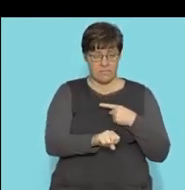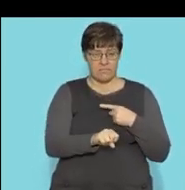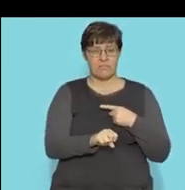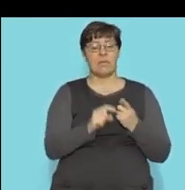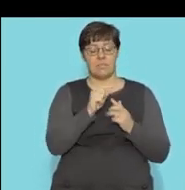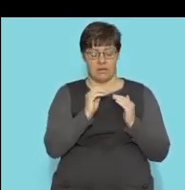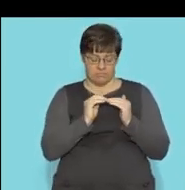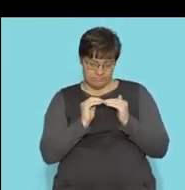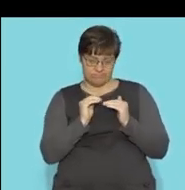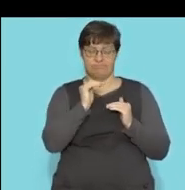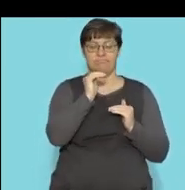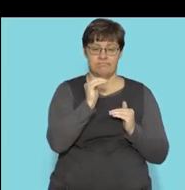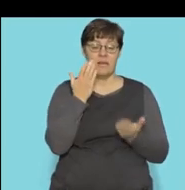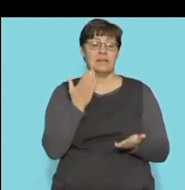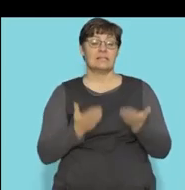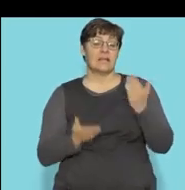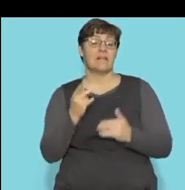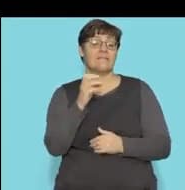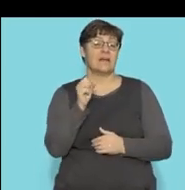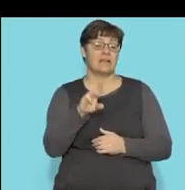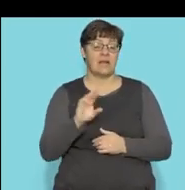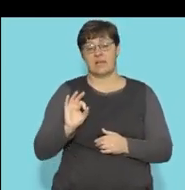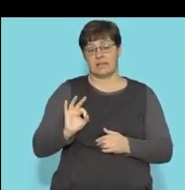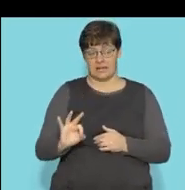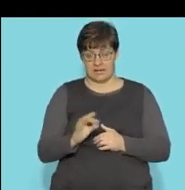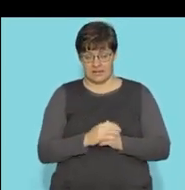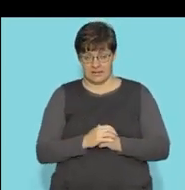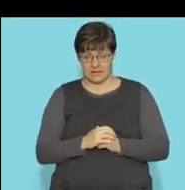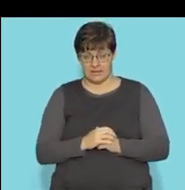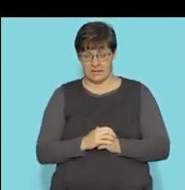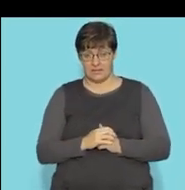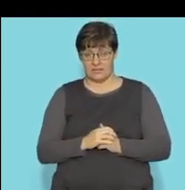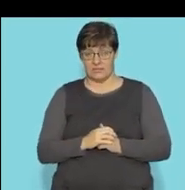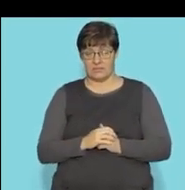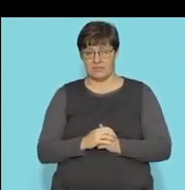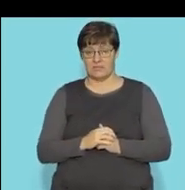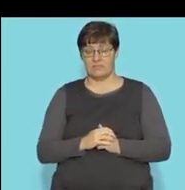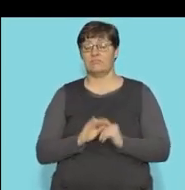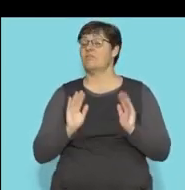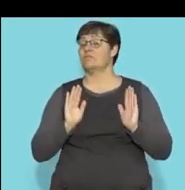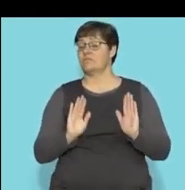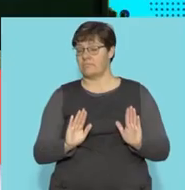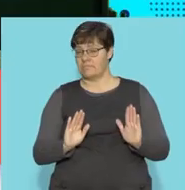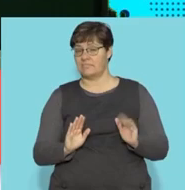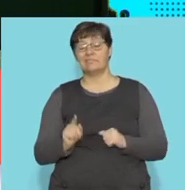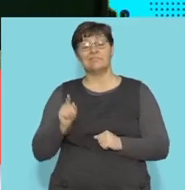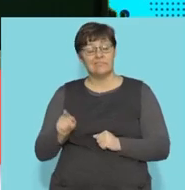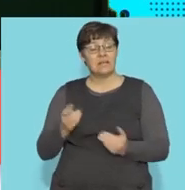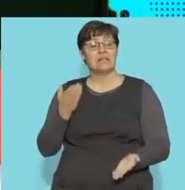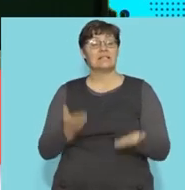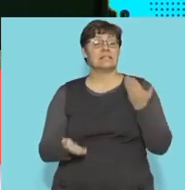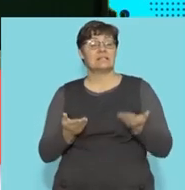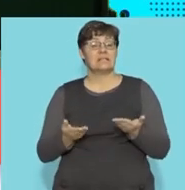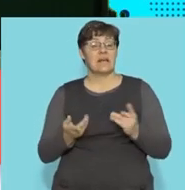the height is increased by a scale factor of 3. So I'm just going to stop at this point. This